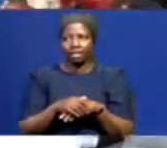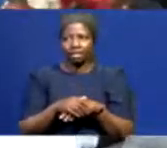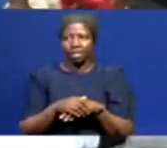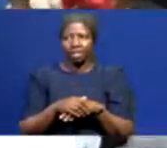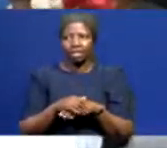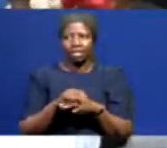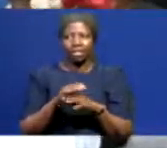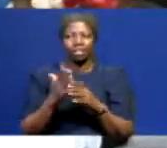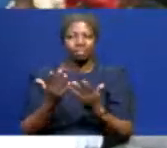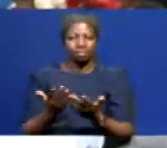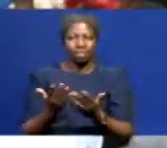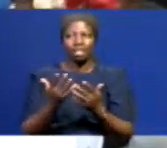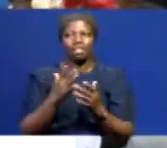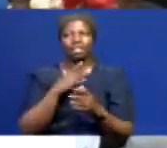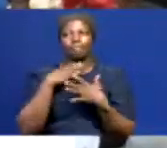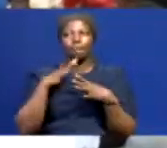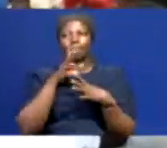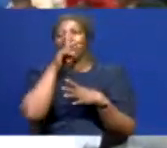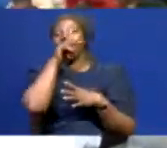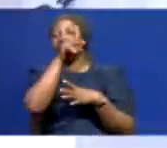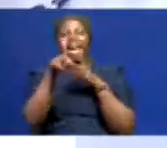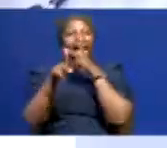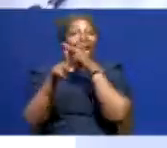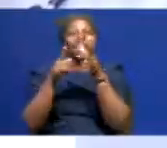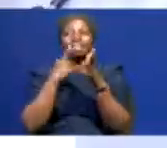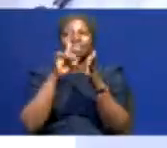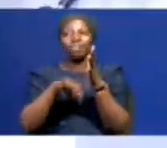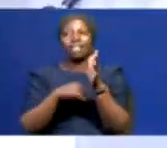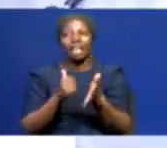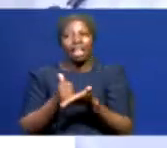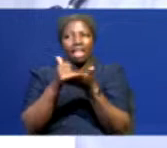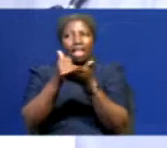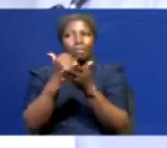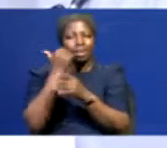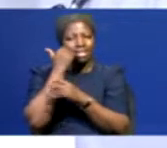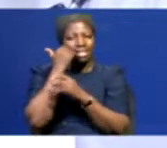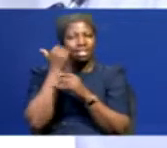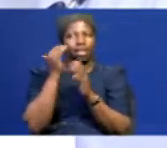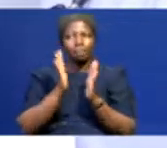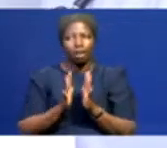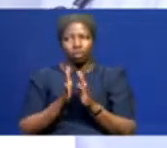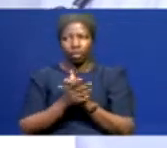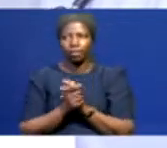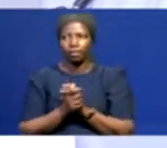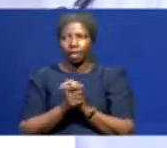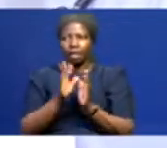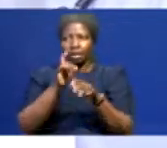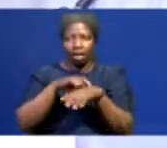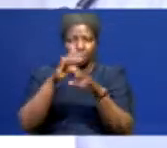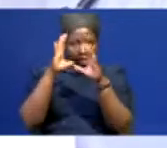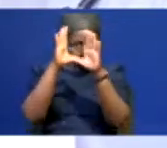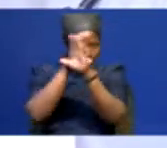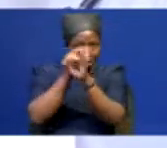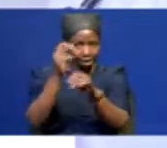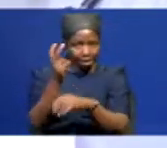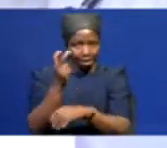patient, and the attention attracted the president. Katika hiyo hali akaniona. Venye aliniona